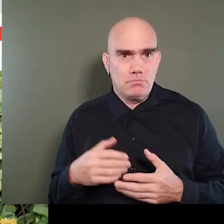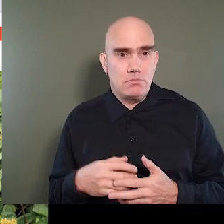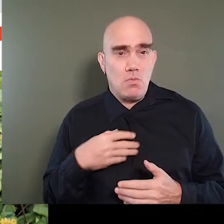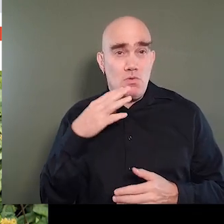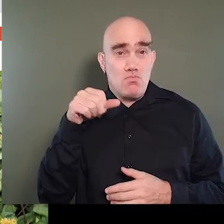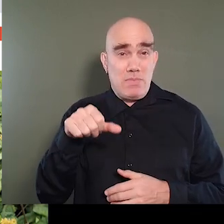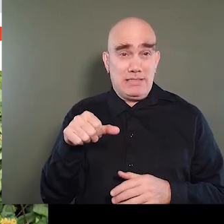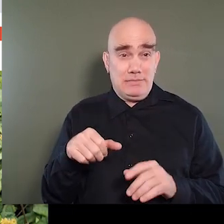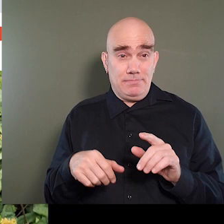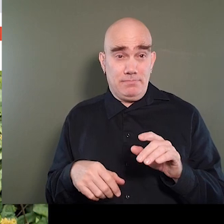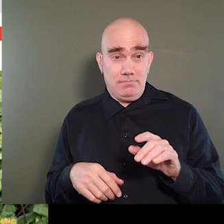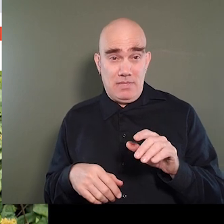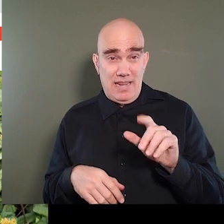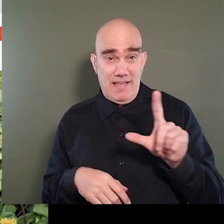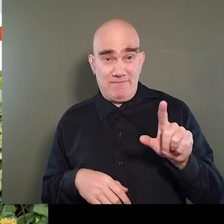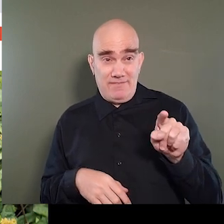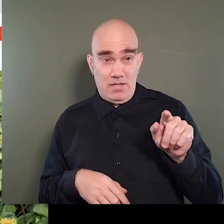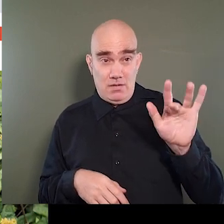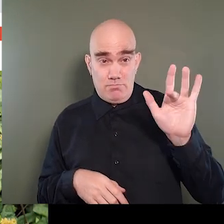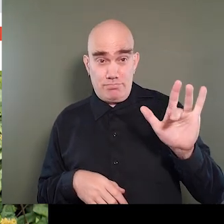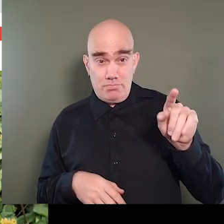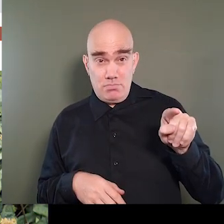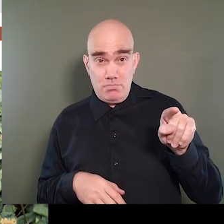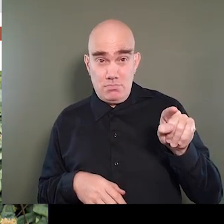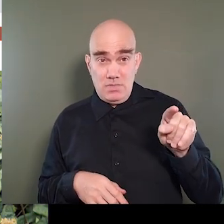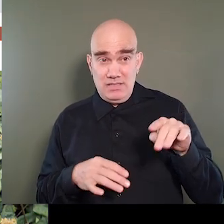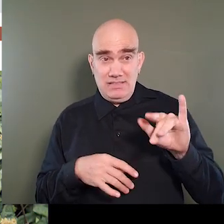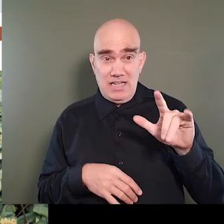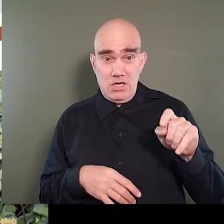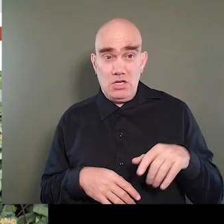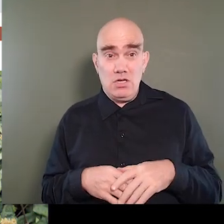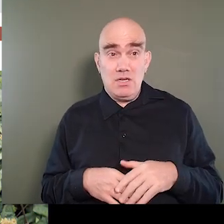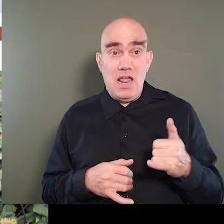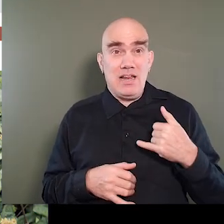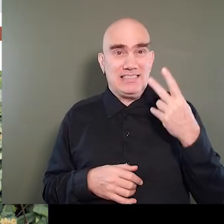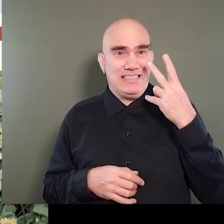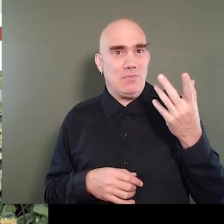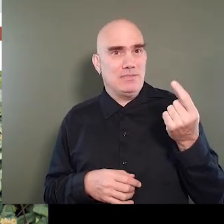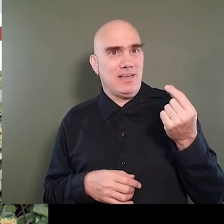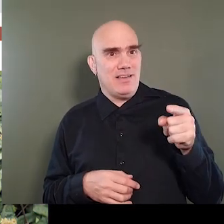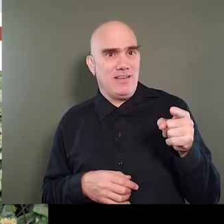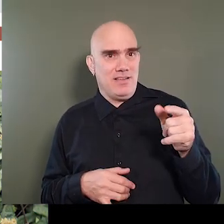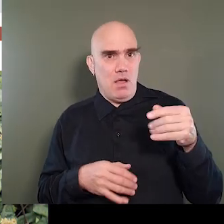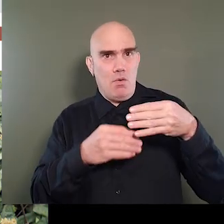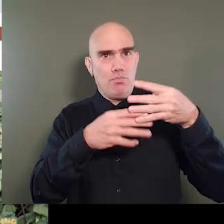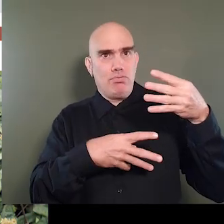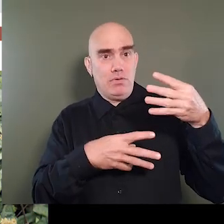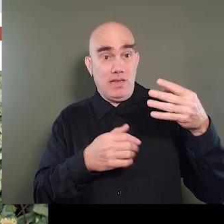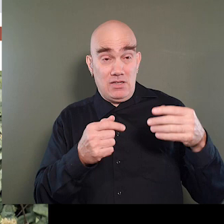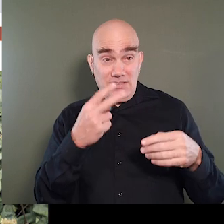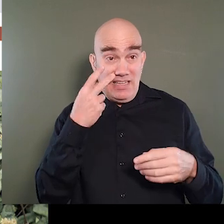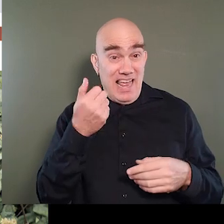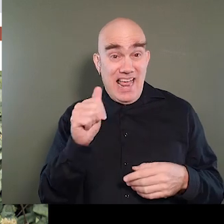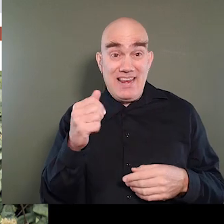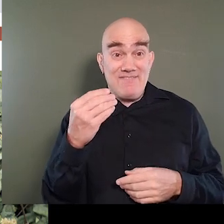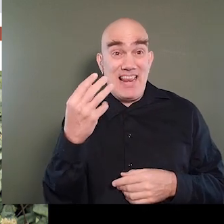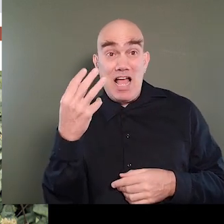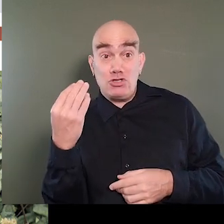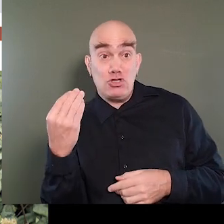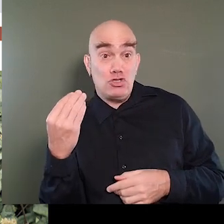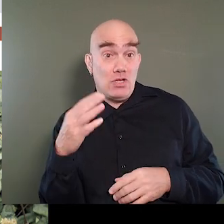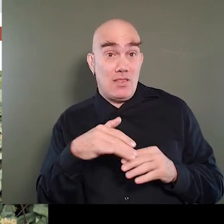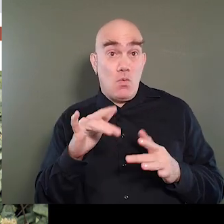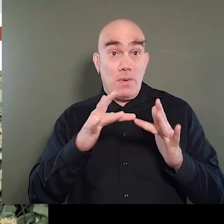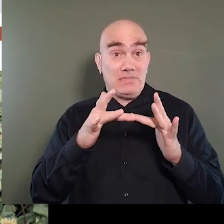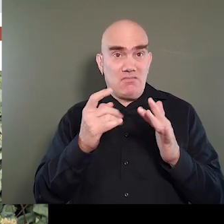button to the left of its title to turn it on, the little switch, and now we can see what it does. So as you can see, any flashes on the